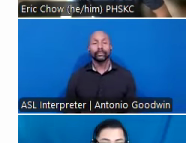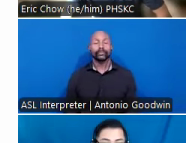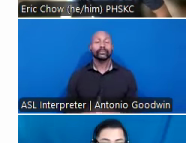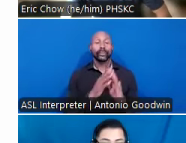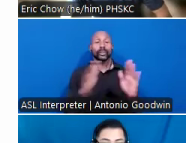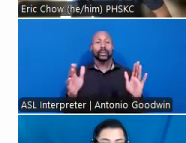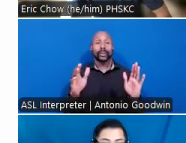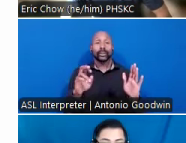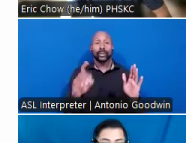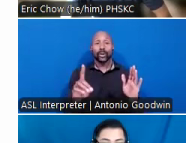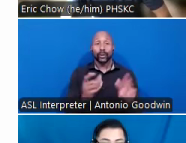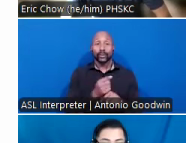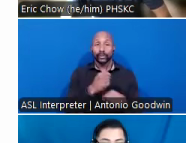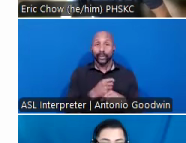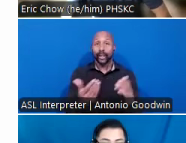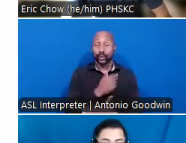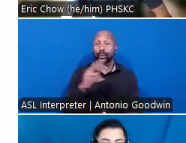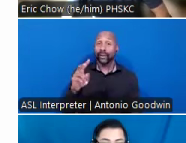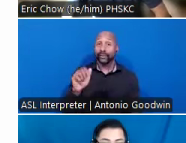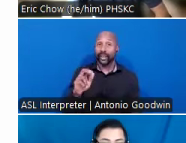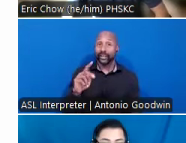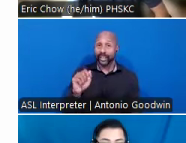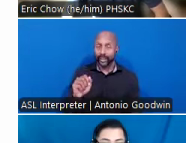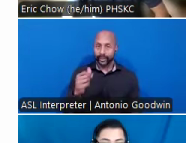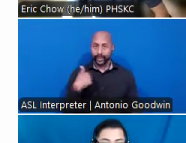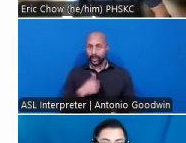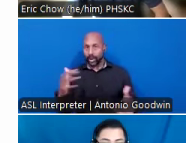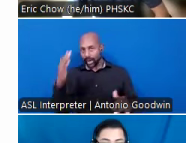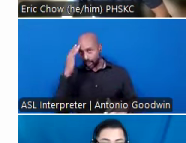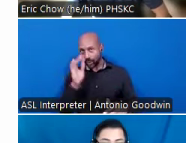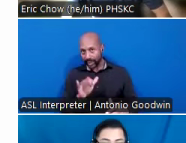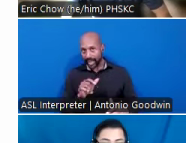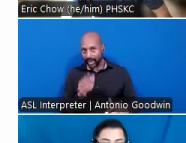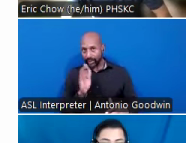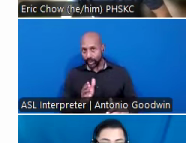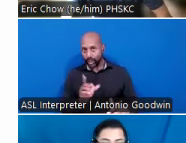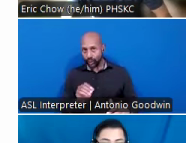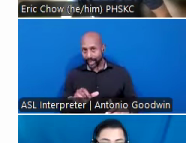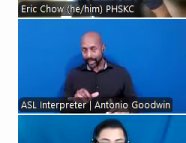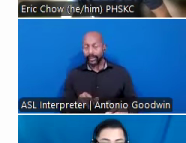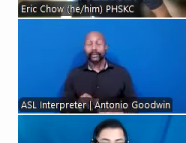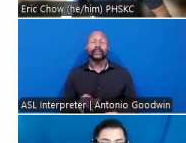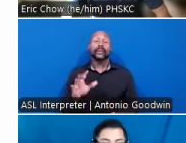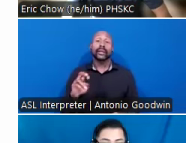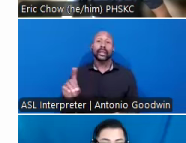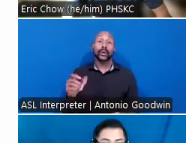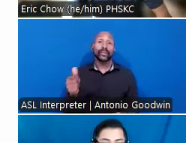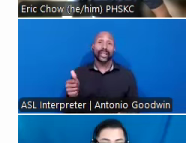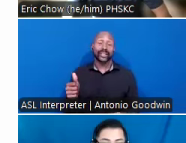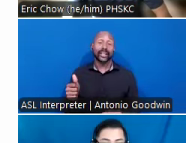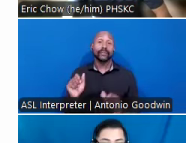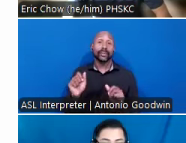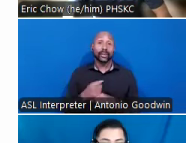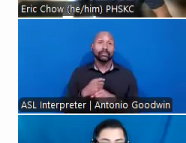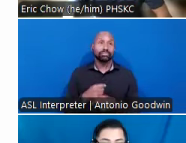includes producing new variants. So COVID has this amazing ability to be able to produce new mutations